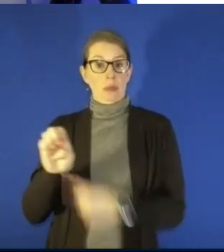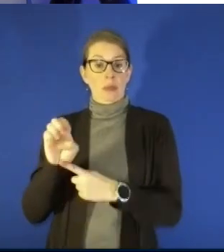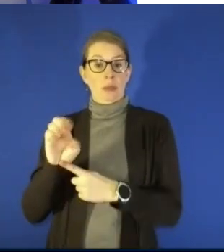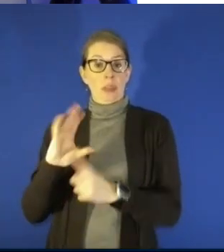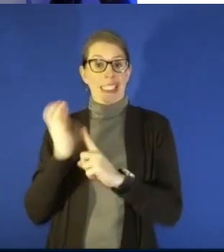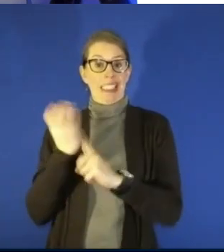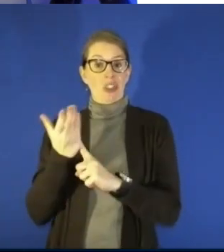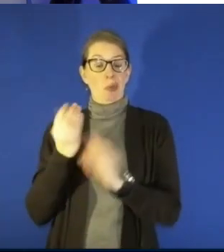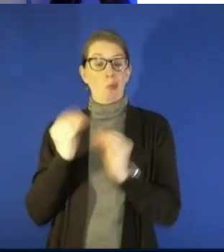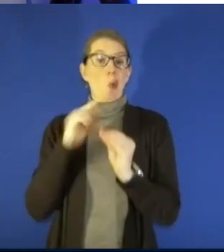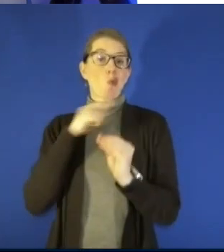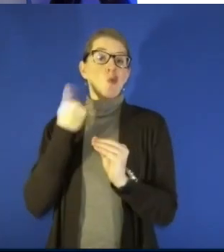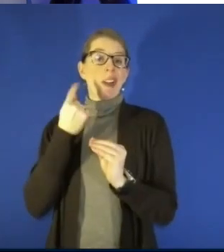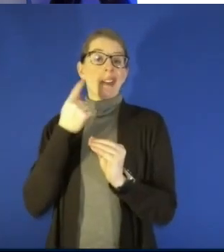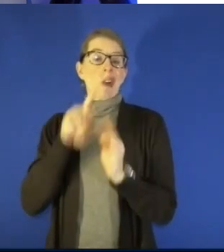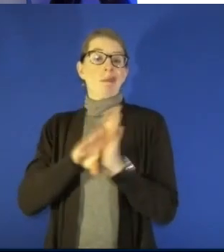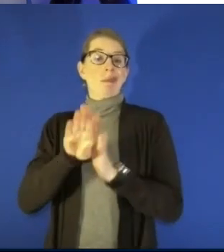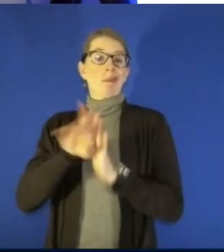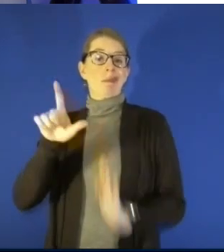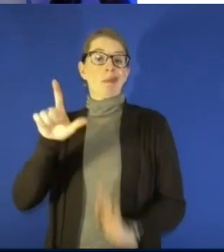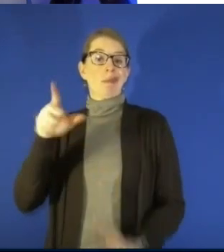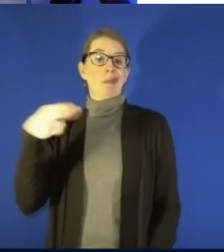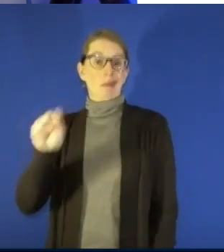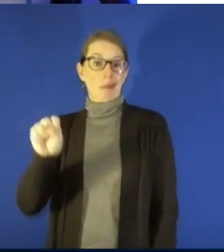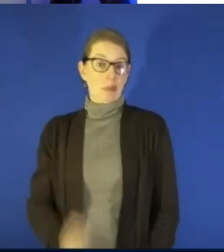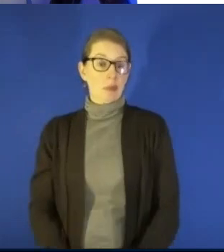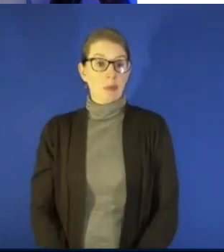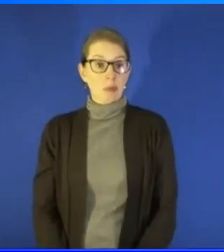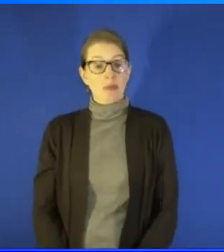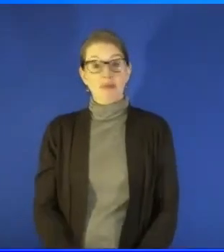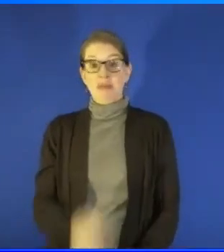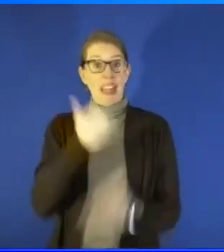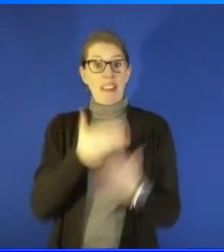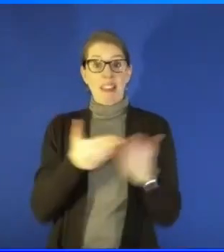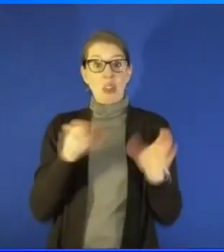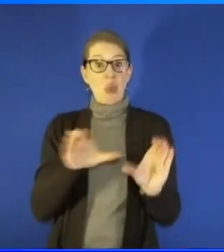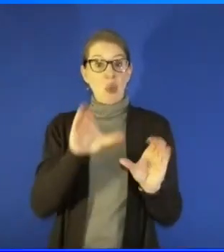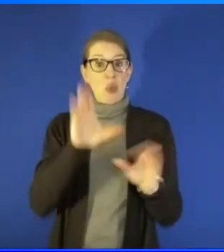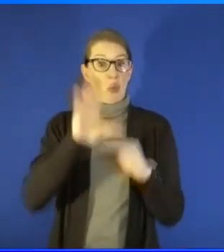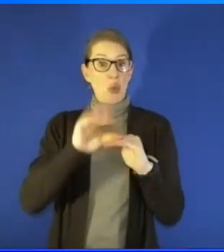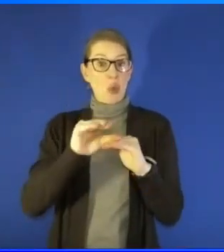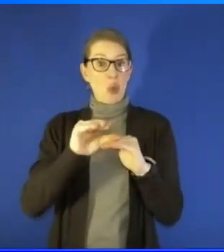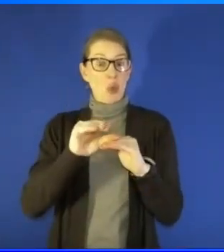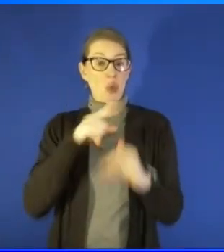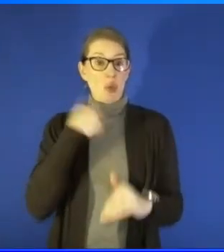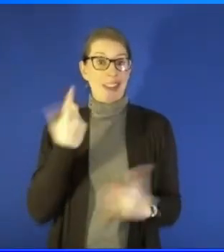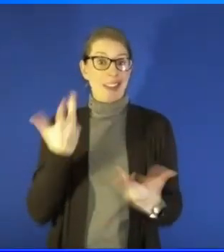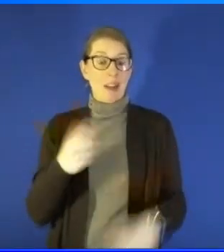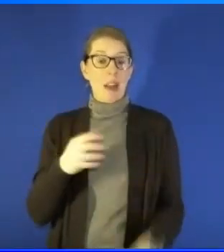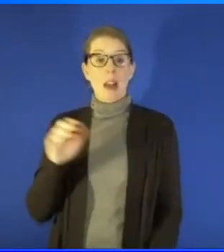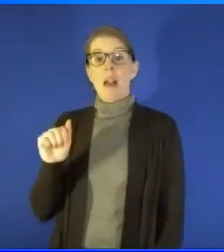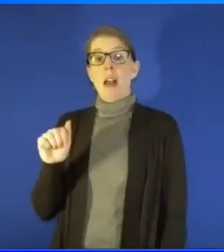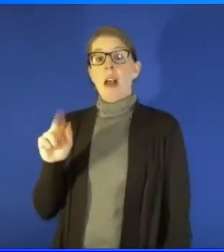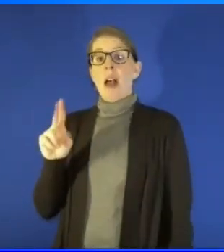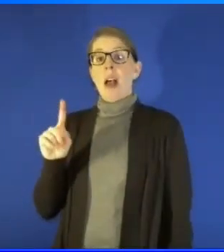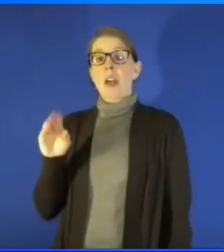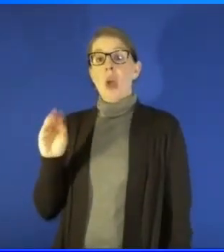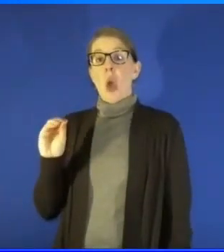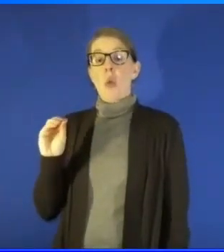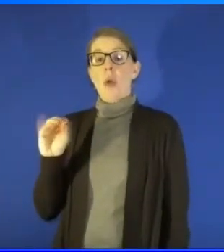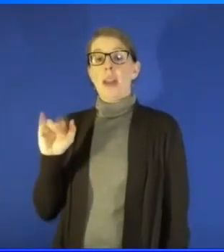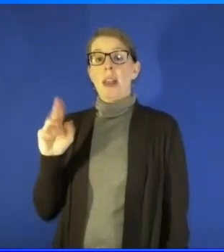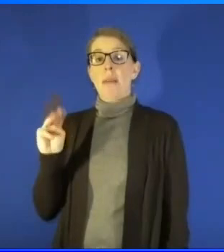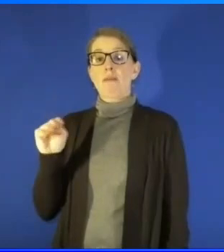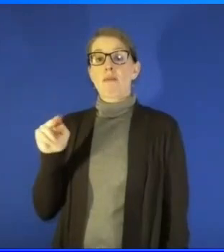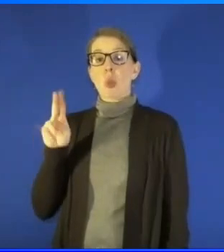and if so, is there anything you could do, Dr. Castro, to reduce the risk? So autoimmunity is certainly something that we're actively